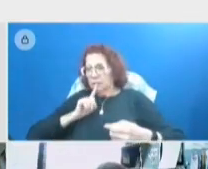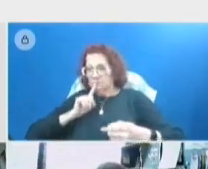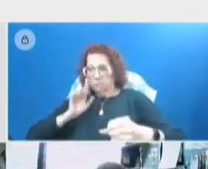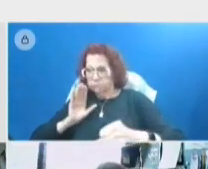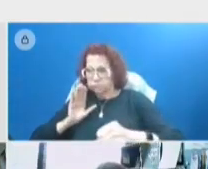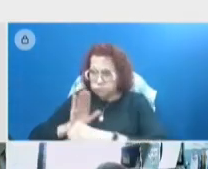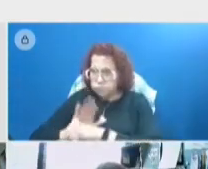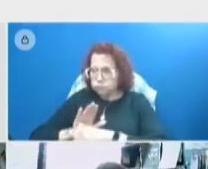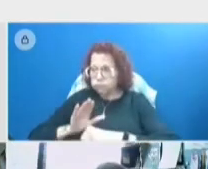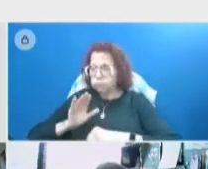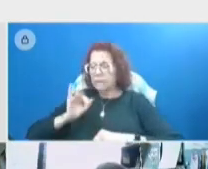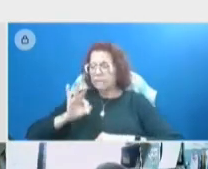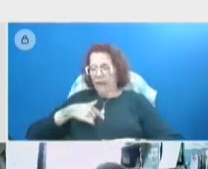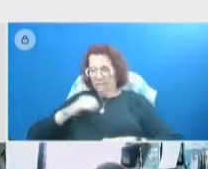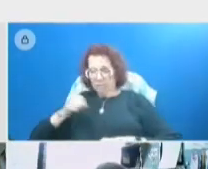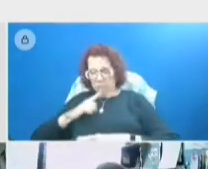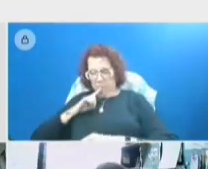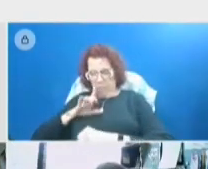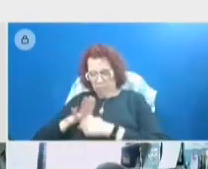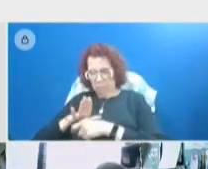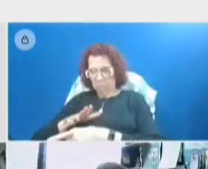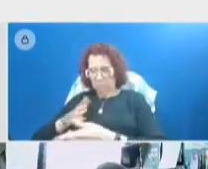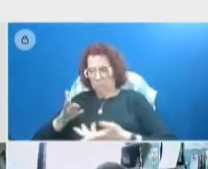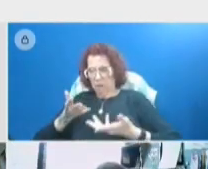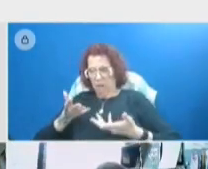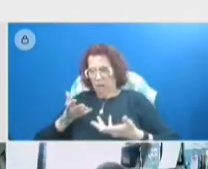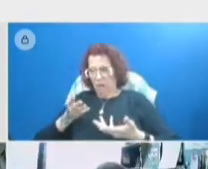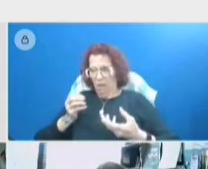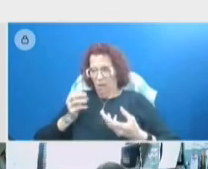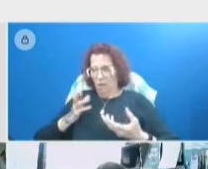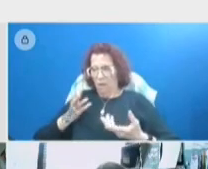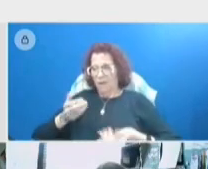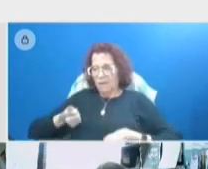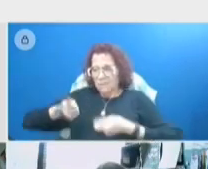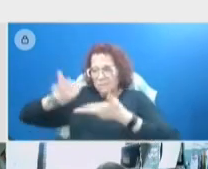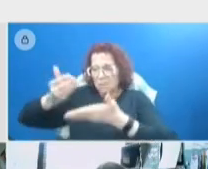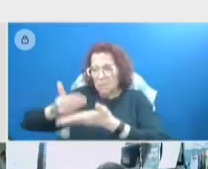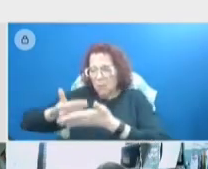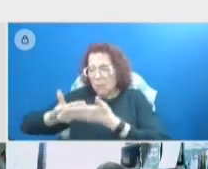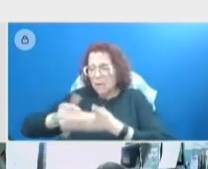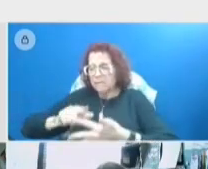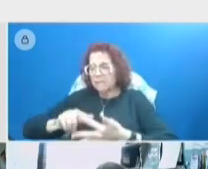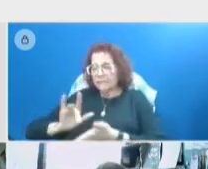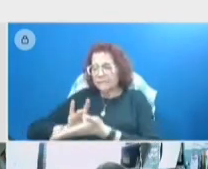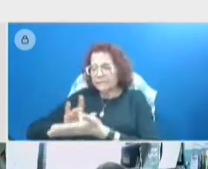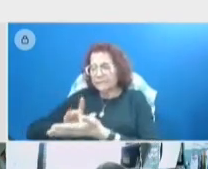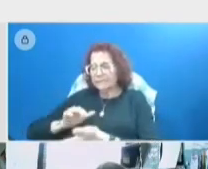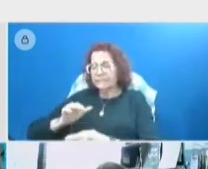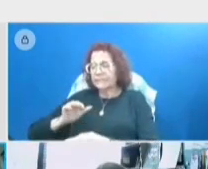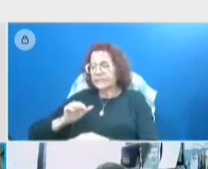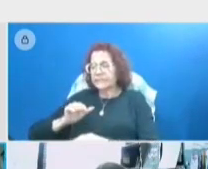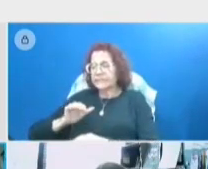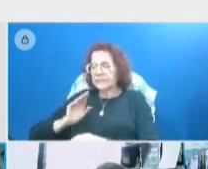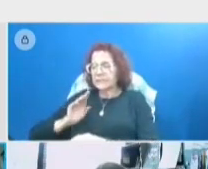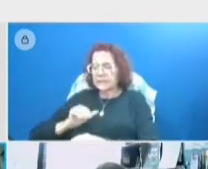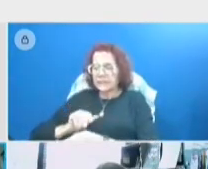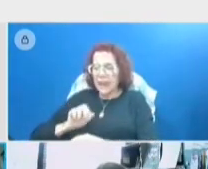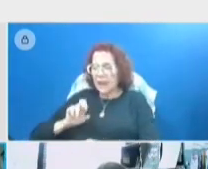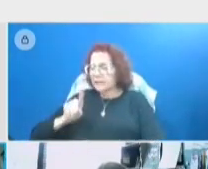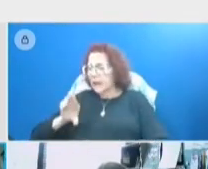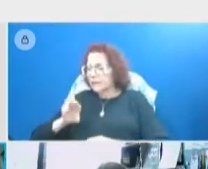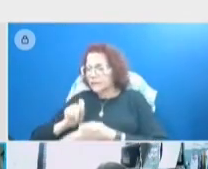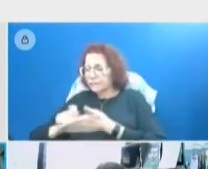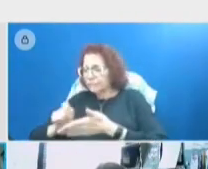have to say, and it required hospital care or some sort of special care or anything like that. It would require